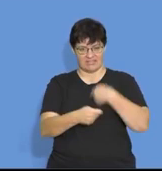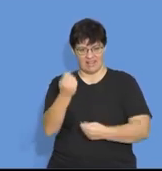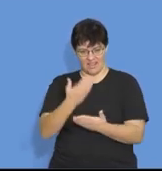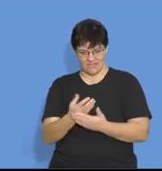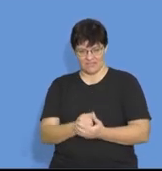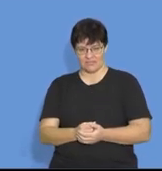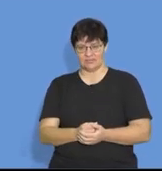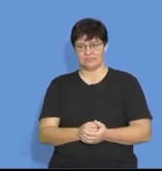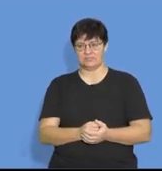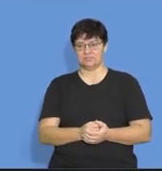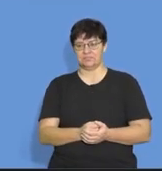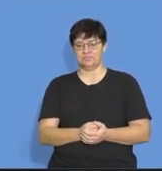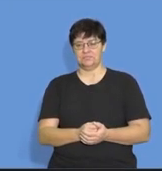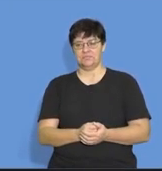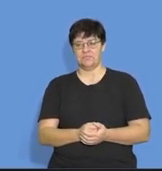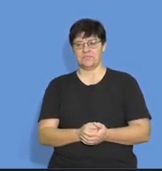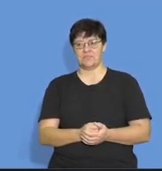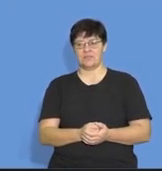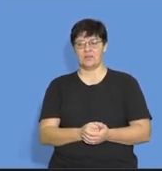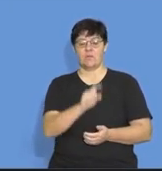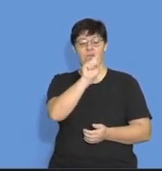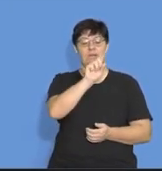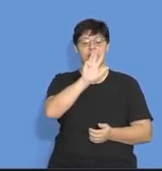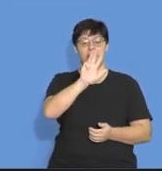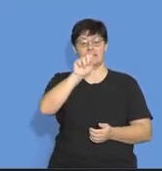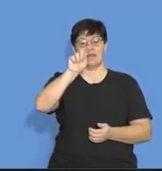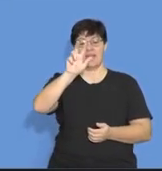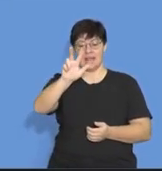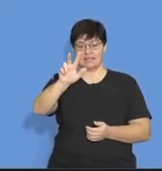it, right? So, we take the 198,000